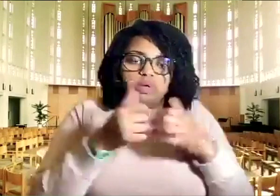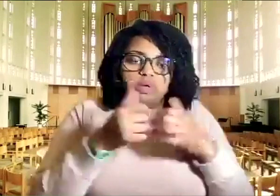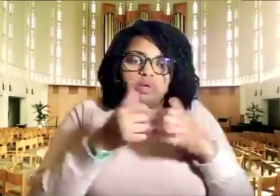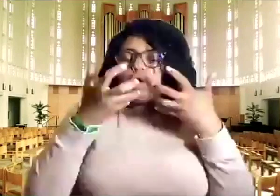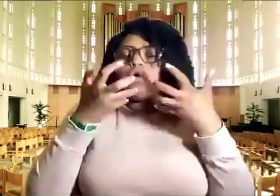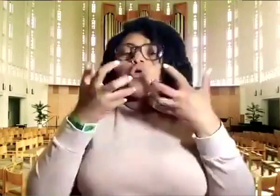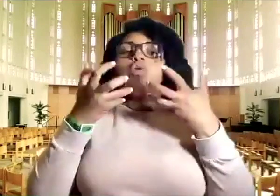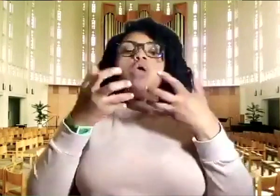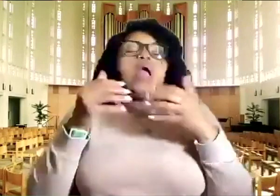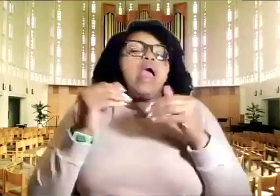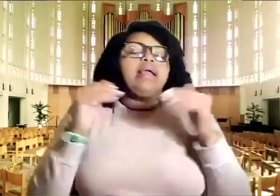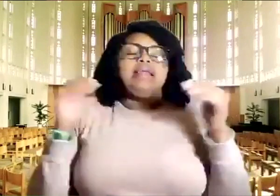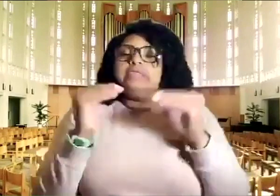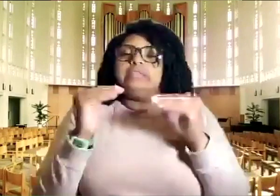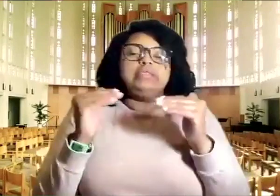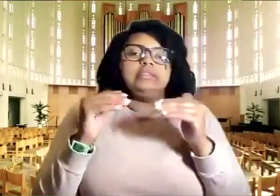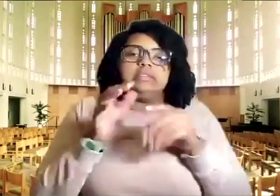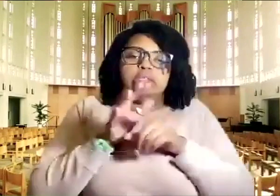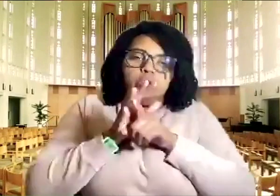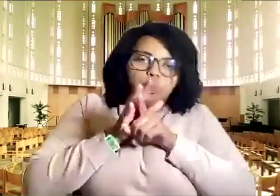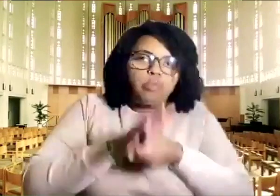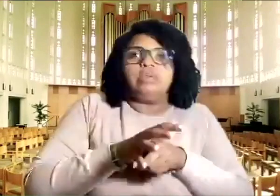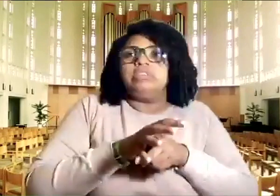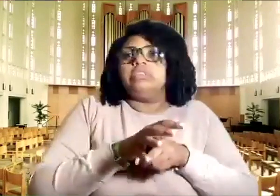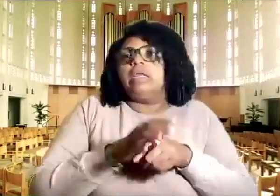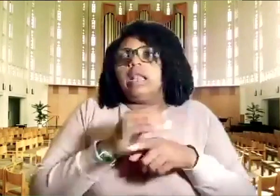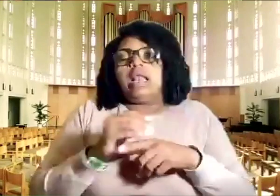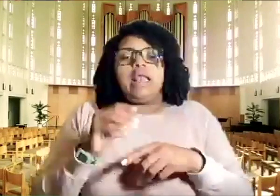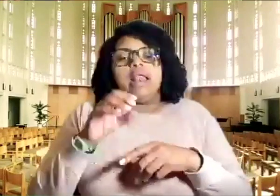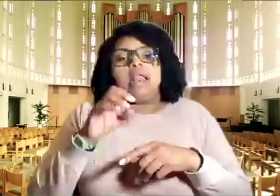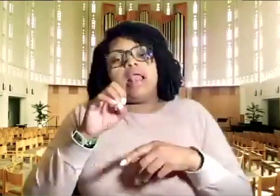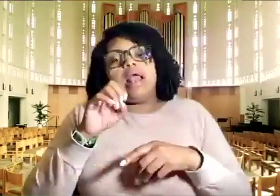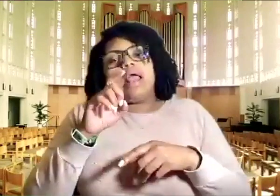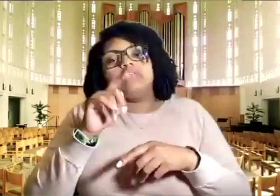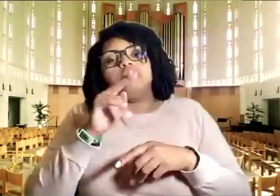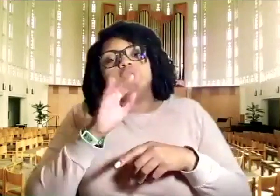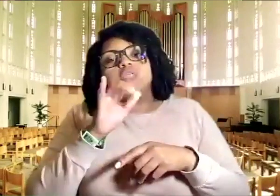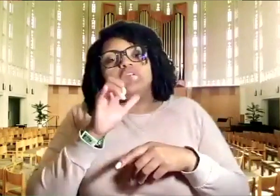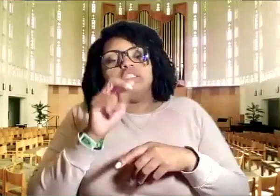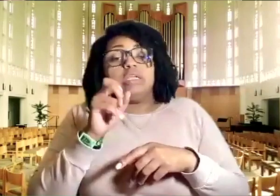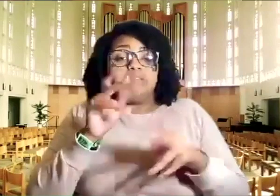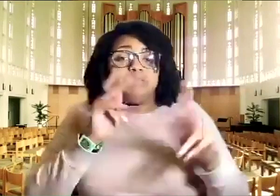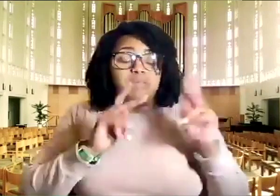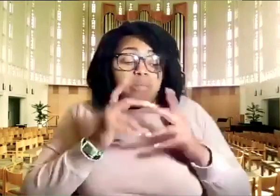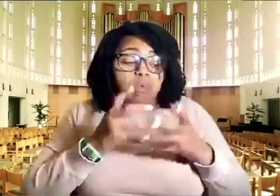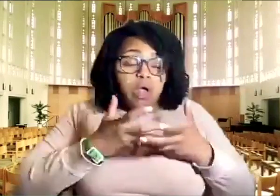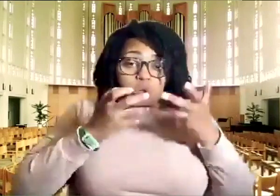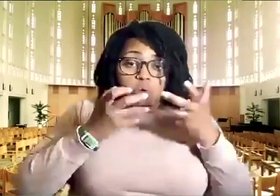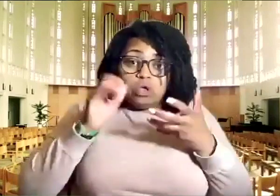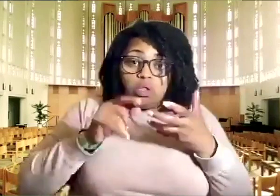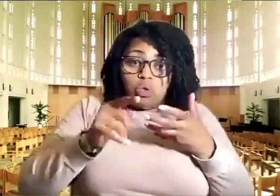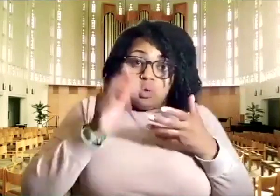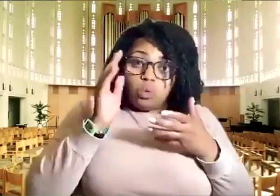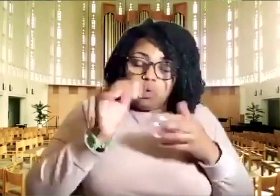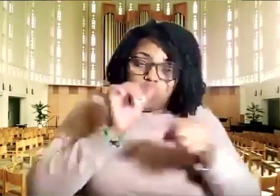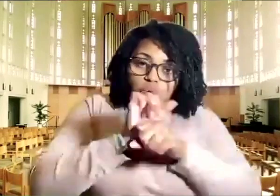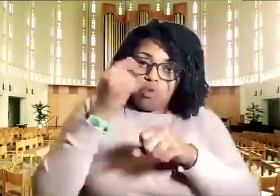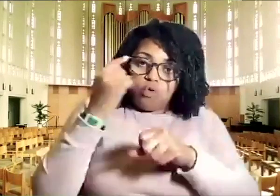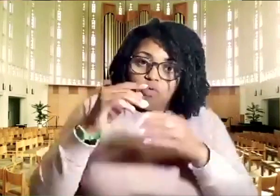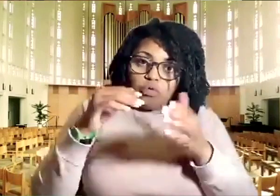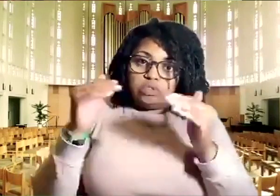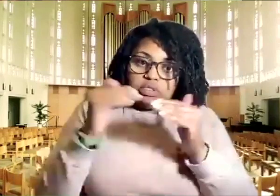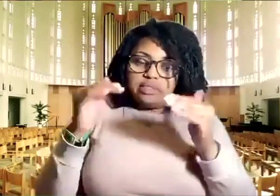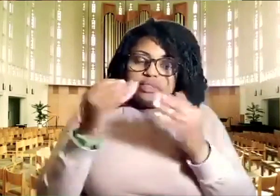injustice and oppression and exploitation of people. Anger so that you will work for justice, freedom,